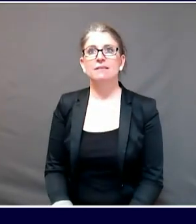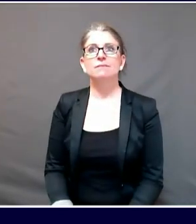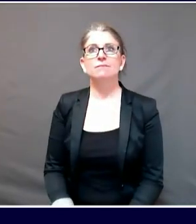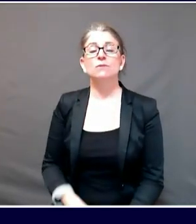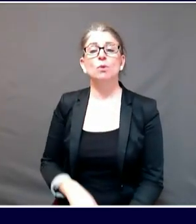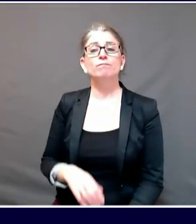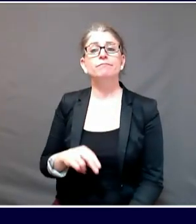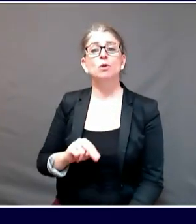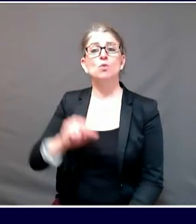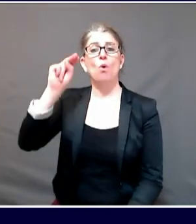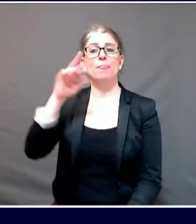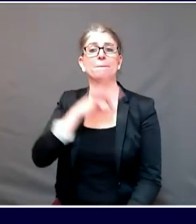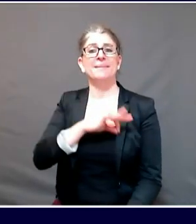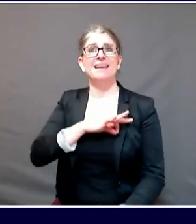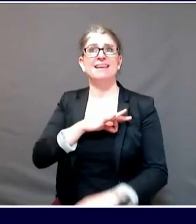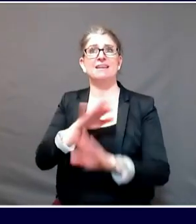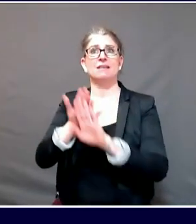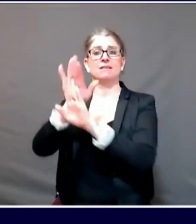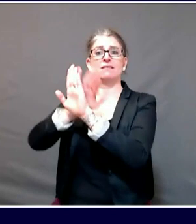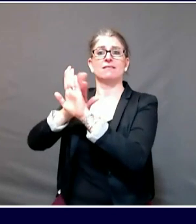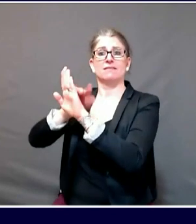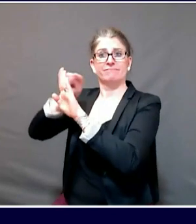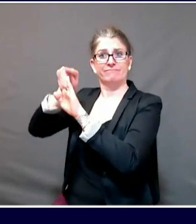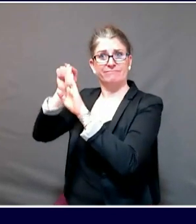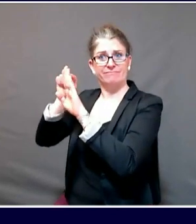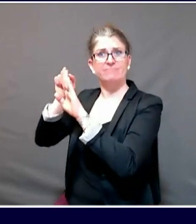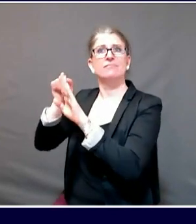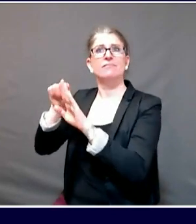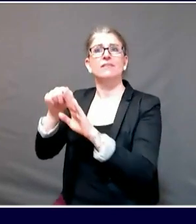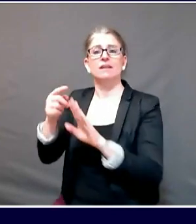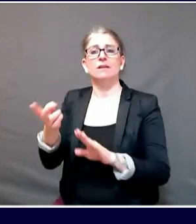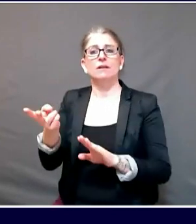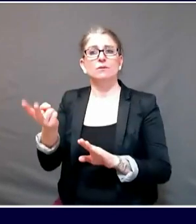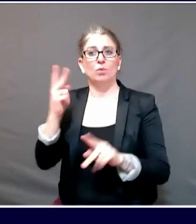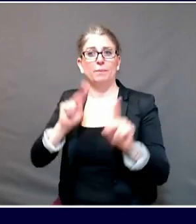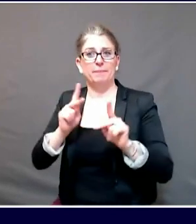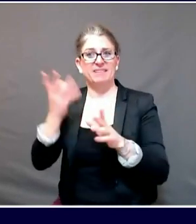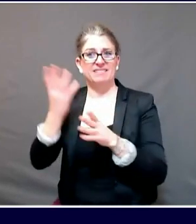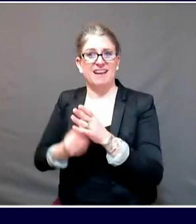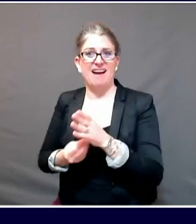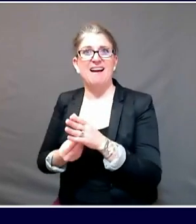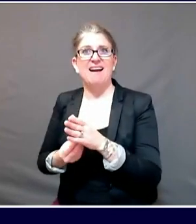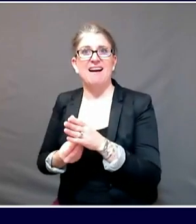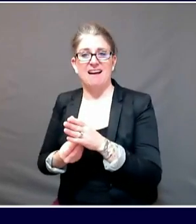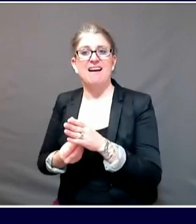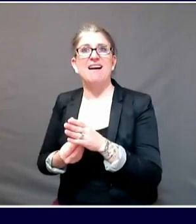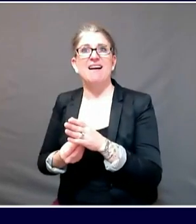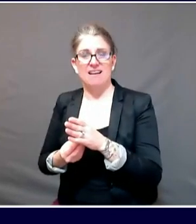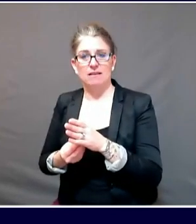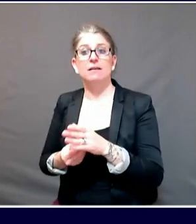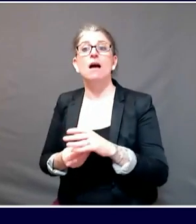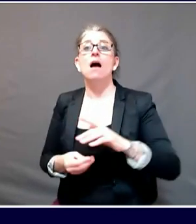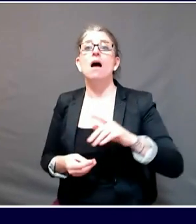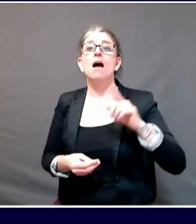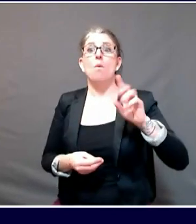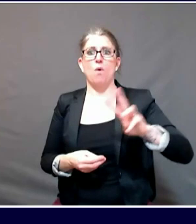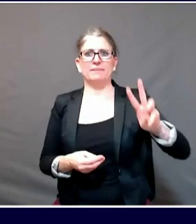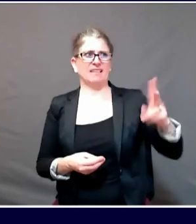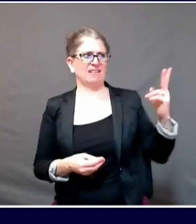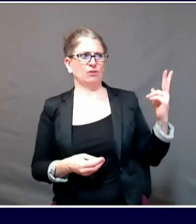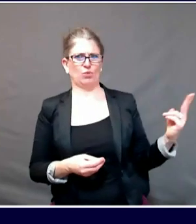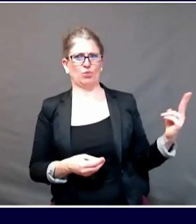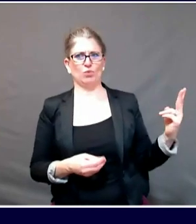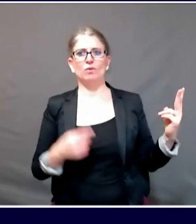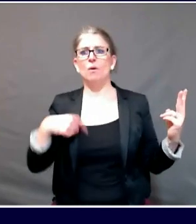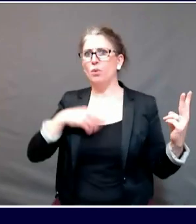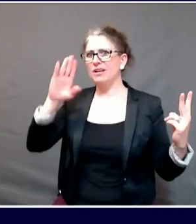2 additional ones. So I'm wondering, what kind of investigation does CDC do to attribute a death to COVID, and how long